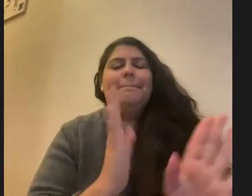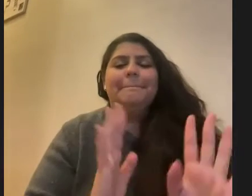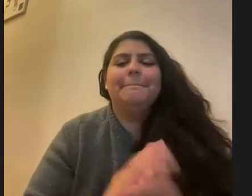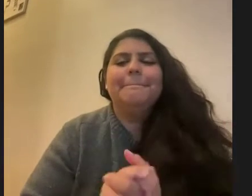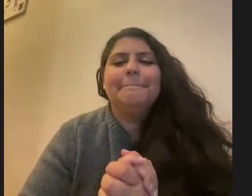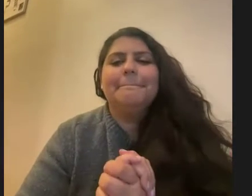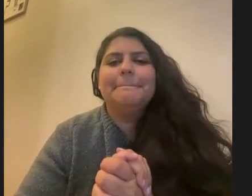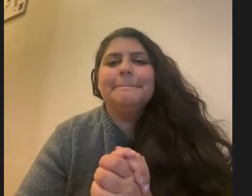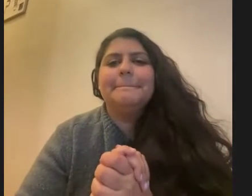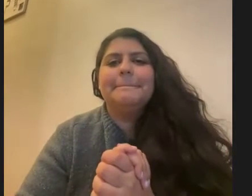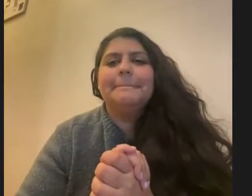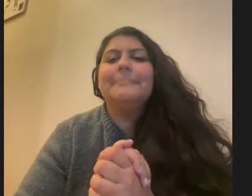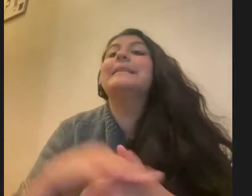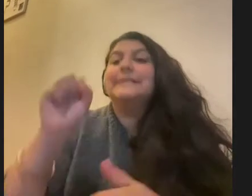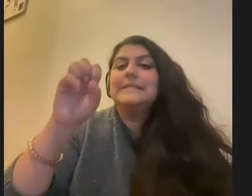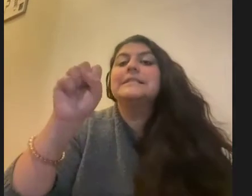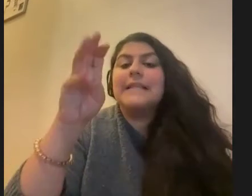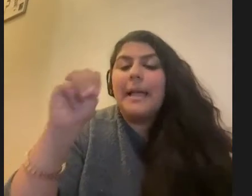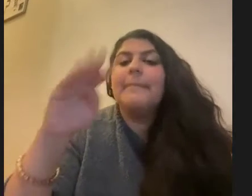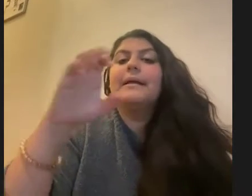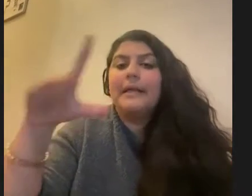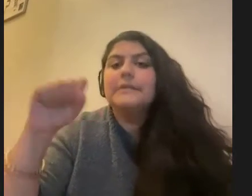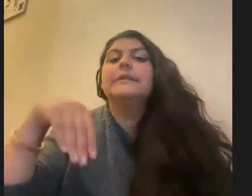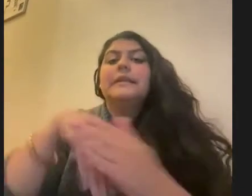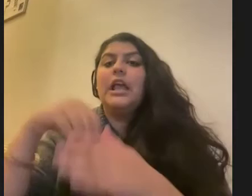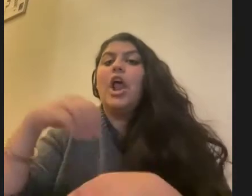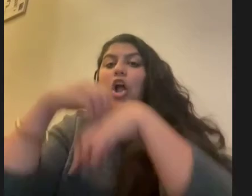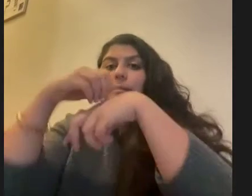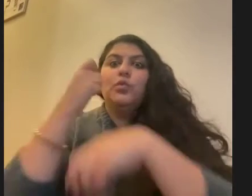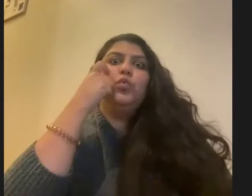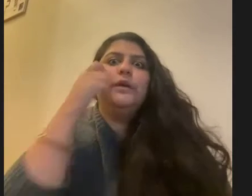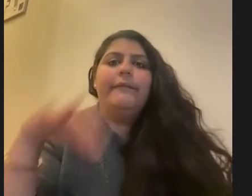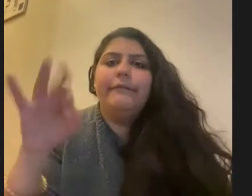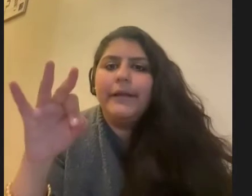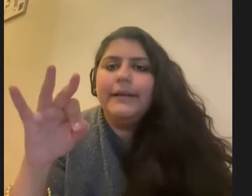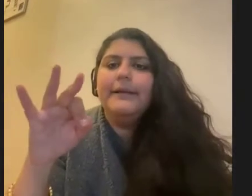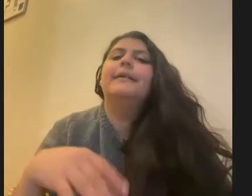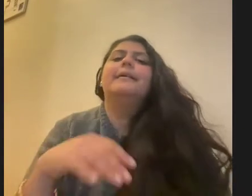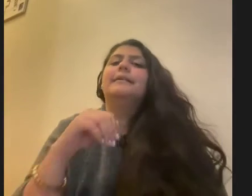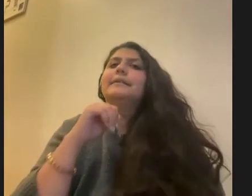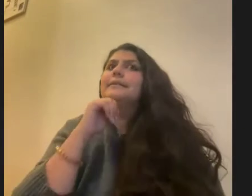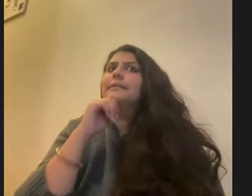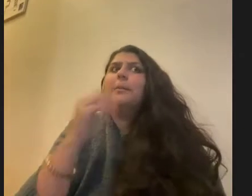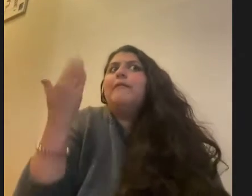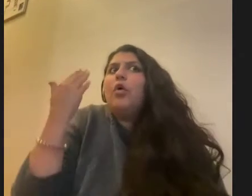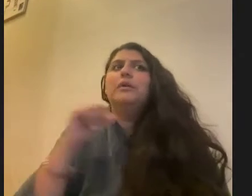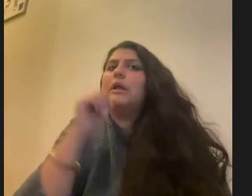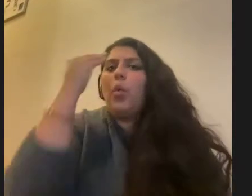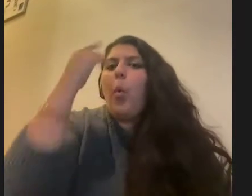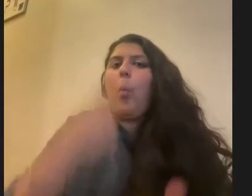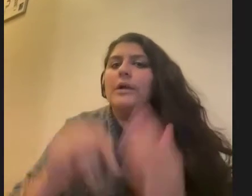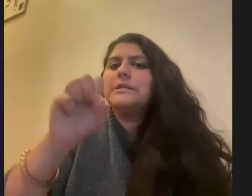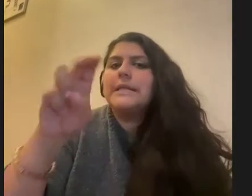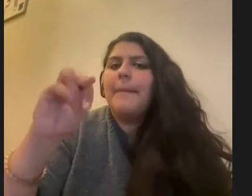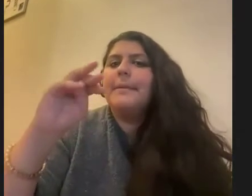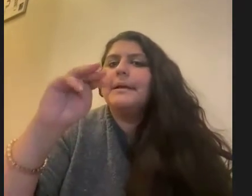kind stem cells in octopuses were just discovered recently. So we didn't even yeah, know where stem cells were in octopuses until recently. So